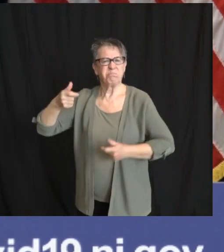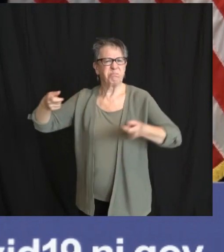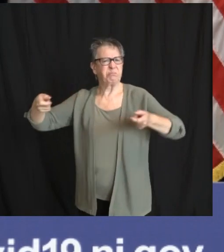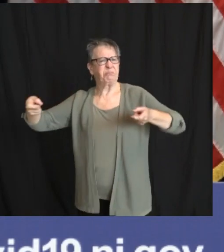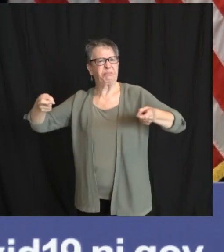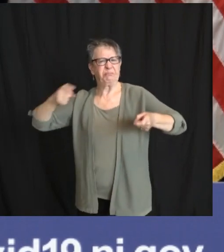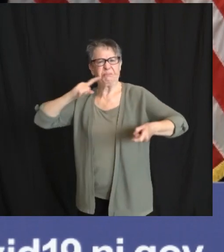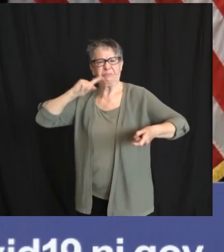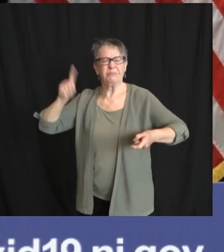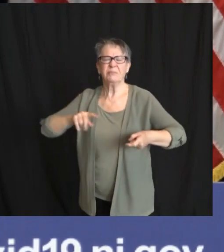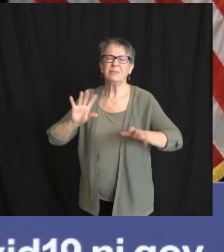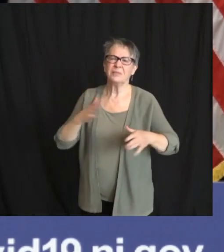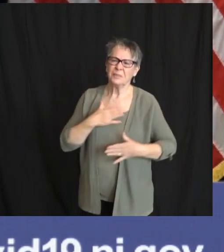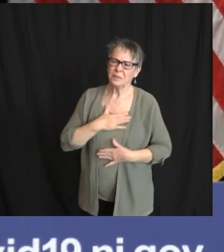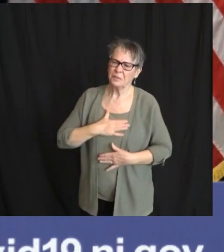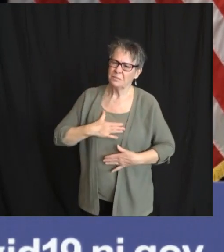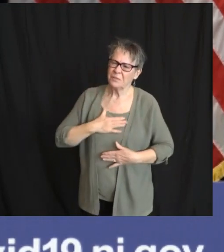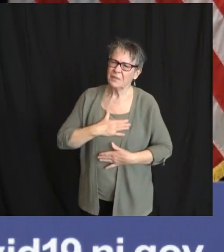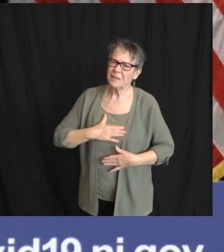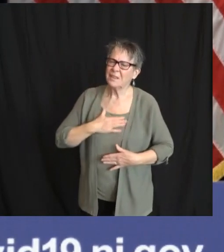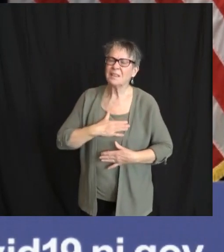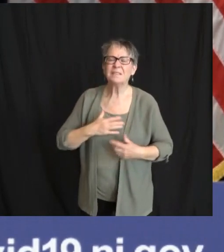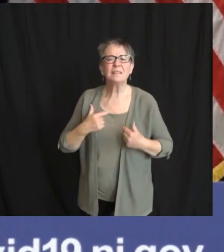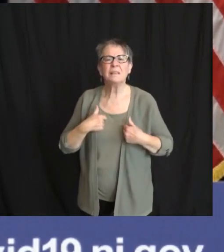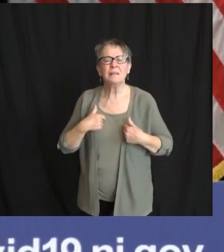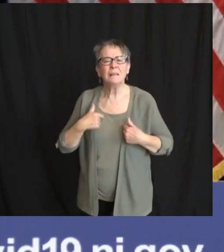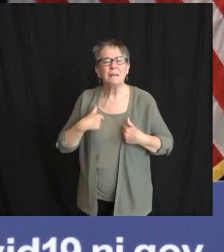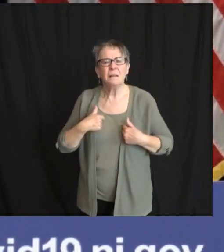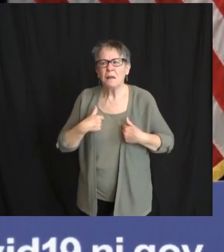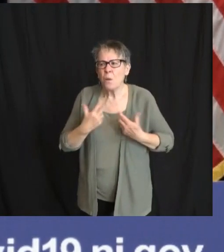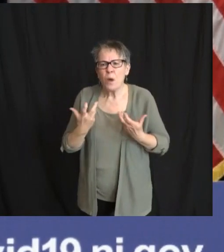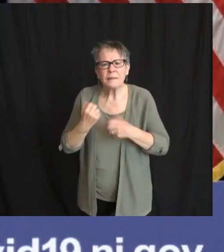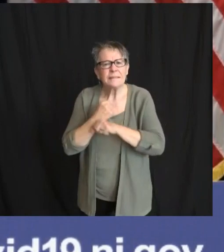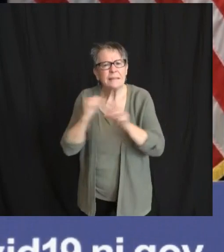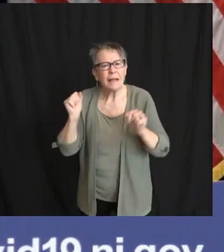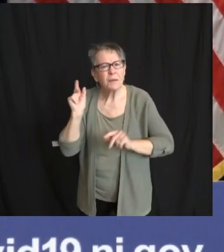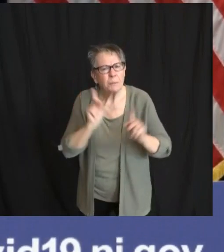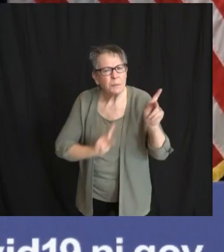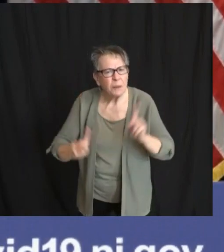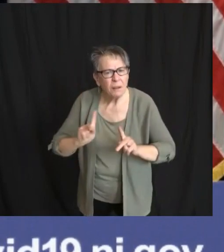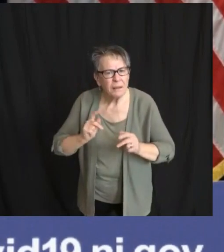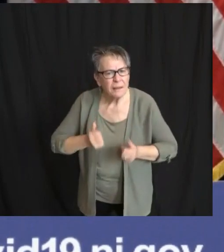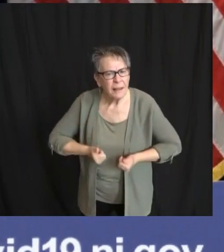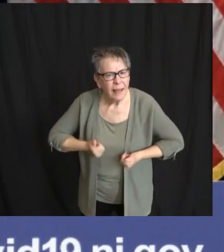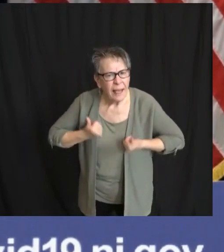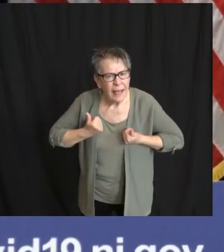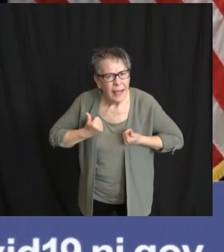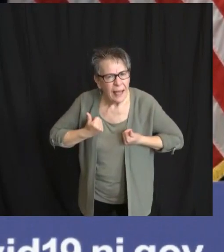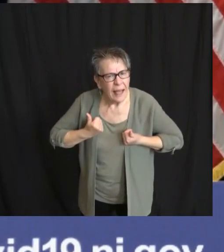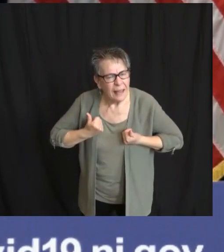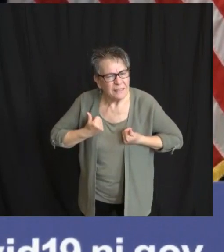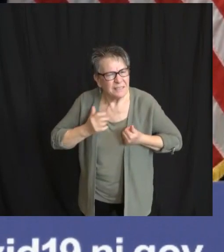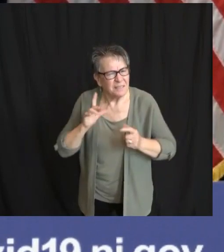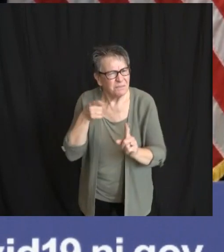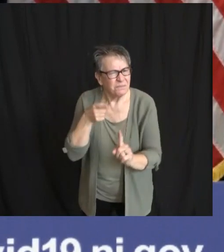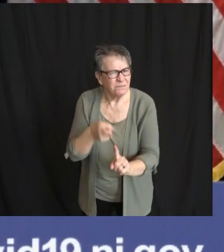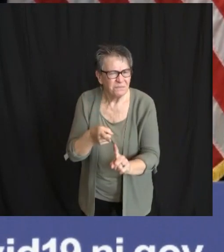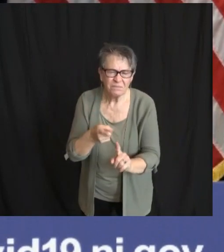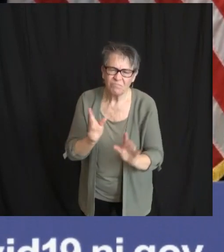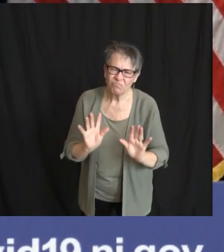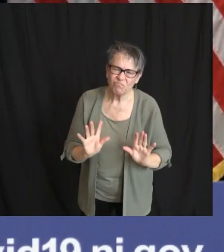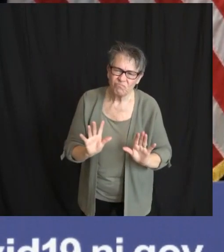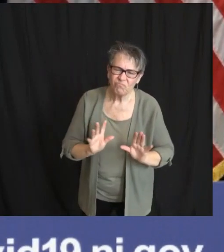implies. I'm looking at Dan because we're not sure on what our schedule is tomorrow, and so forgive us for that. We've got White House VTC is